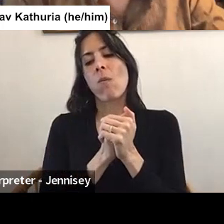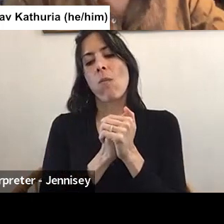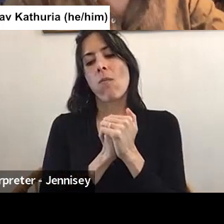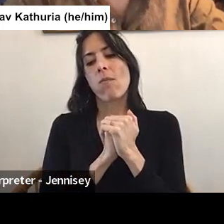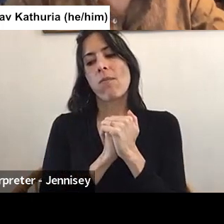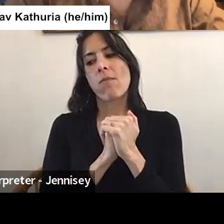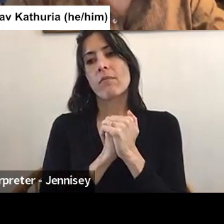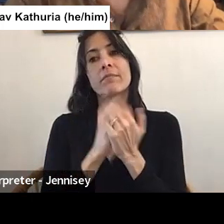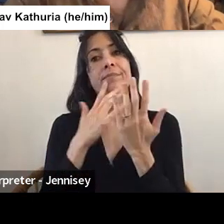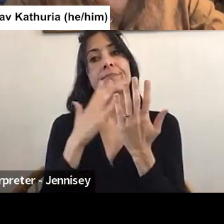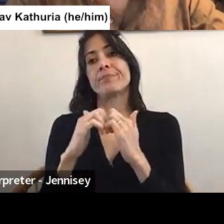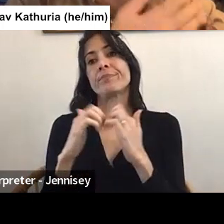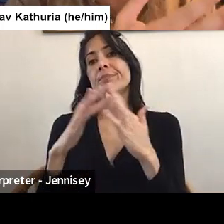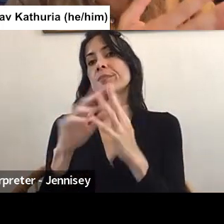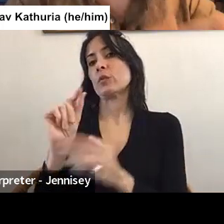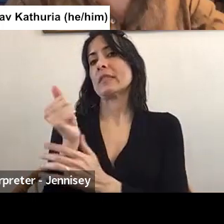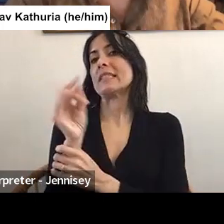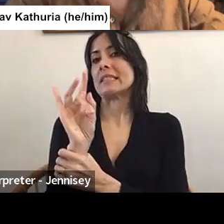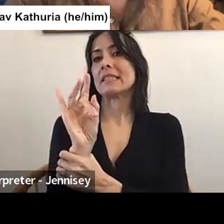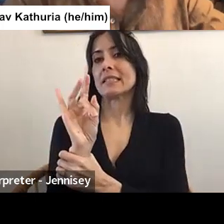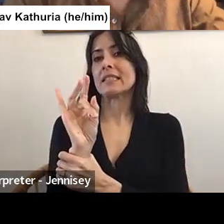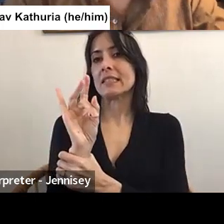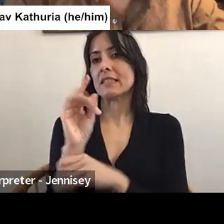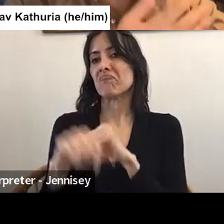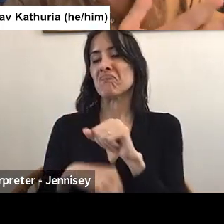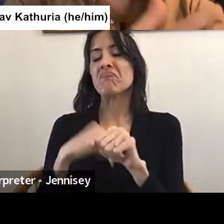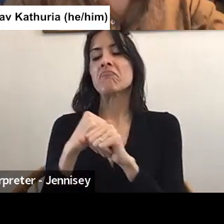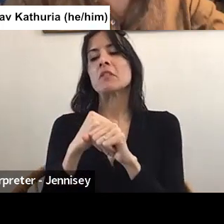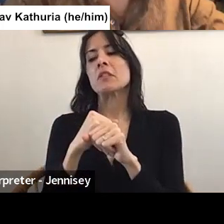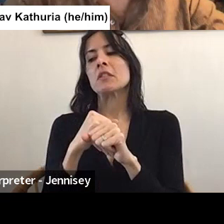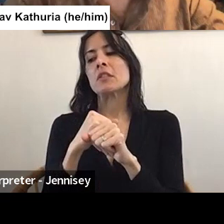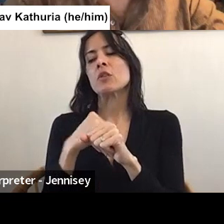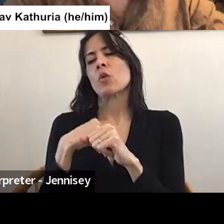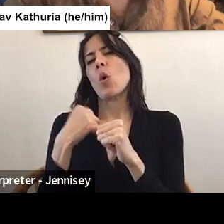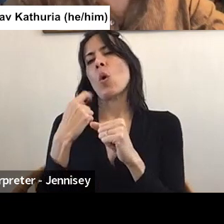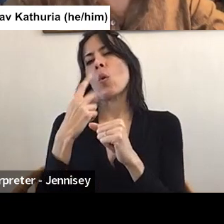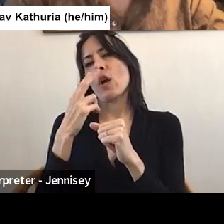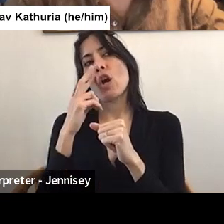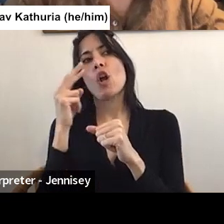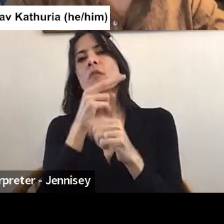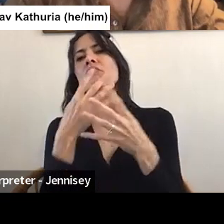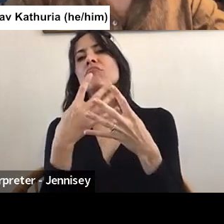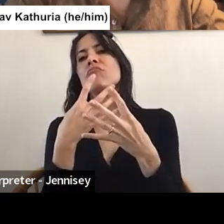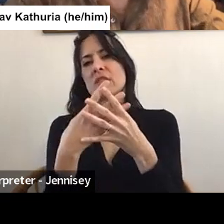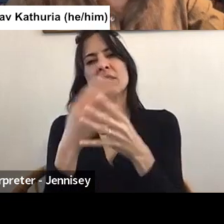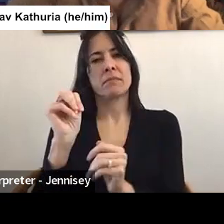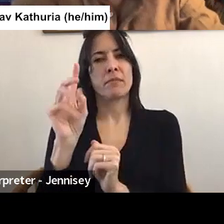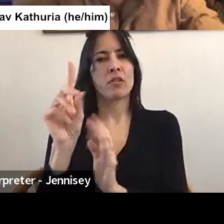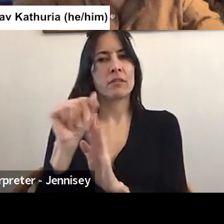in 2018, and we really look at a few things, one being food conditions on the inside in Maryland state